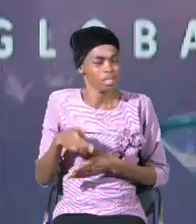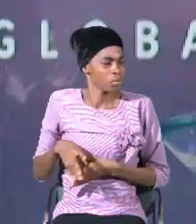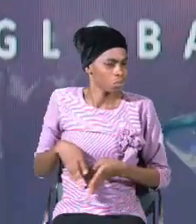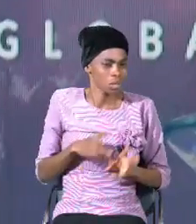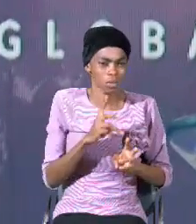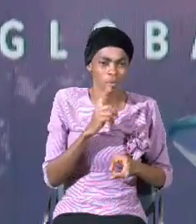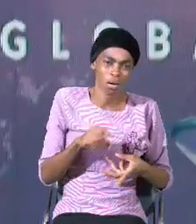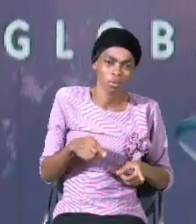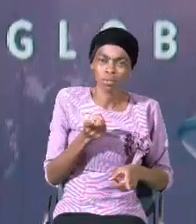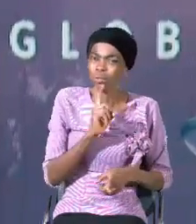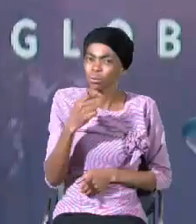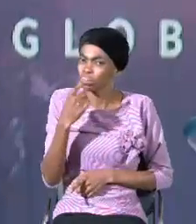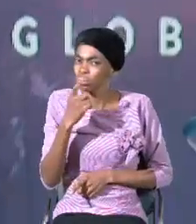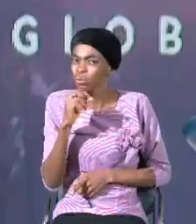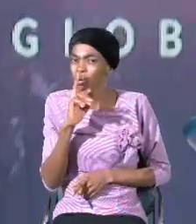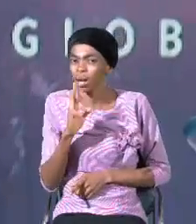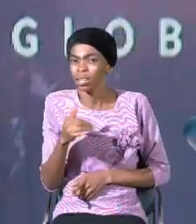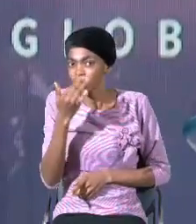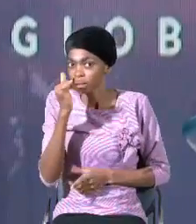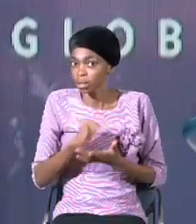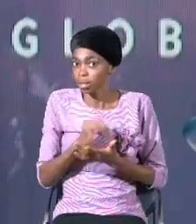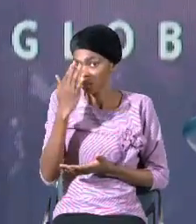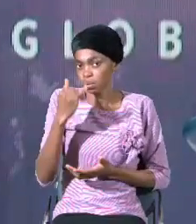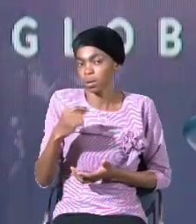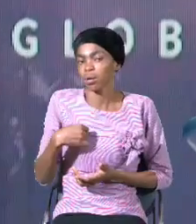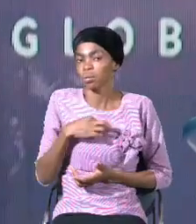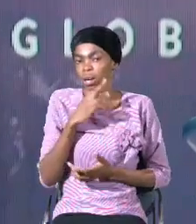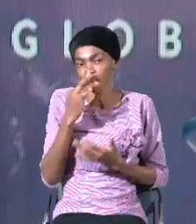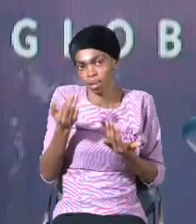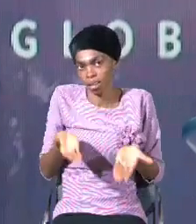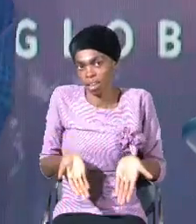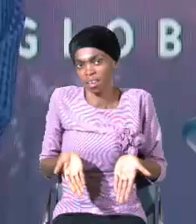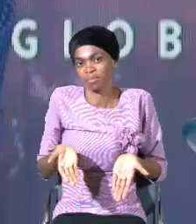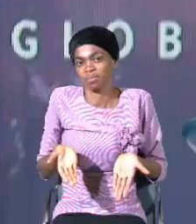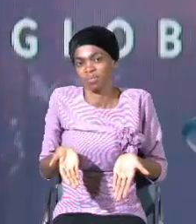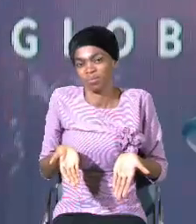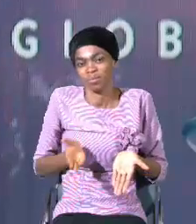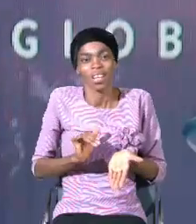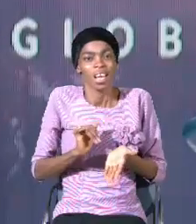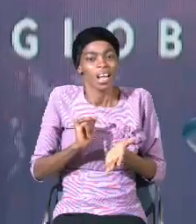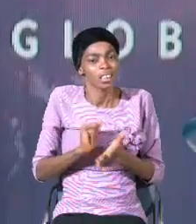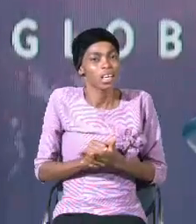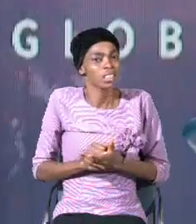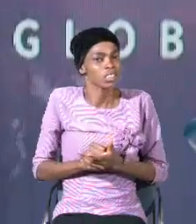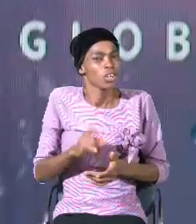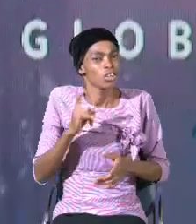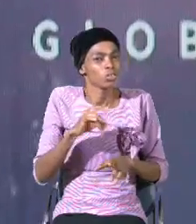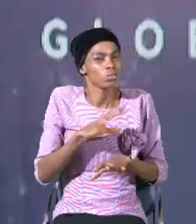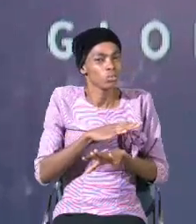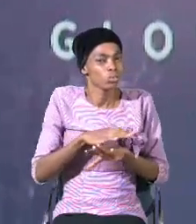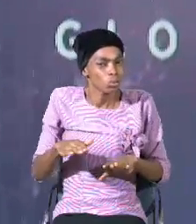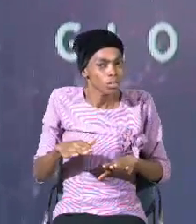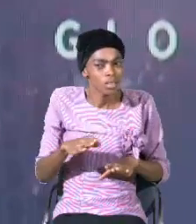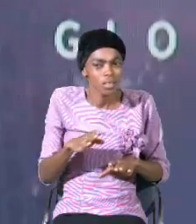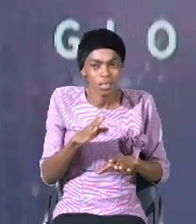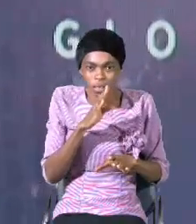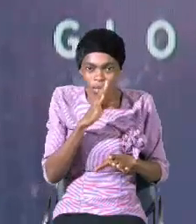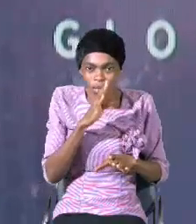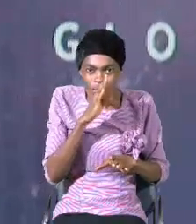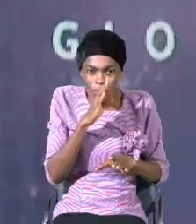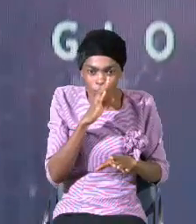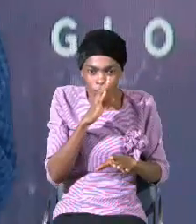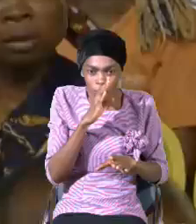you are. That's why we're here. That instead of being a misfit, I will not